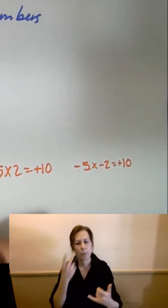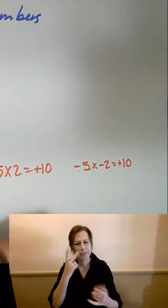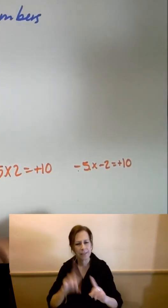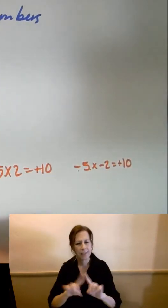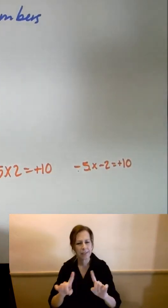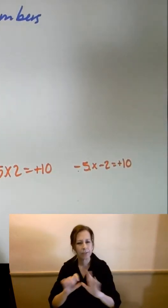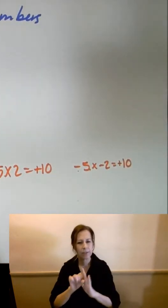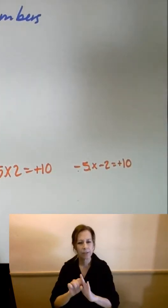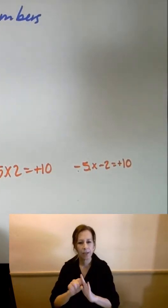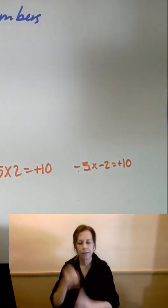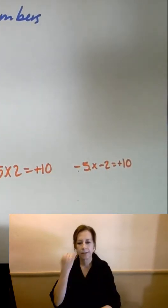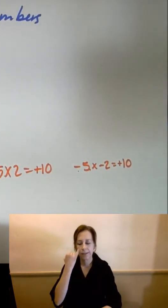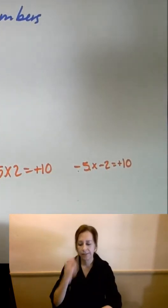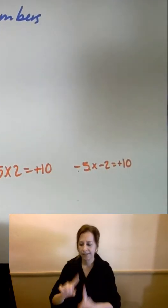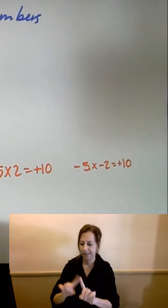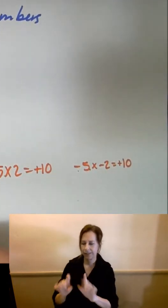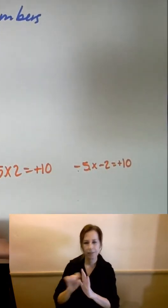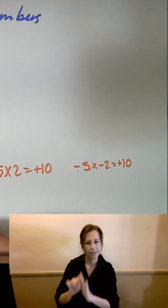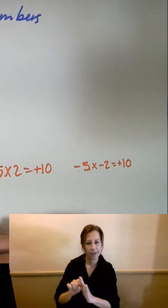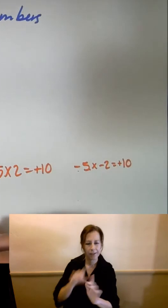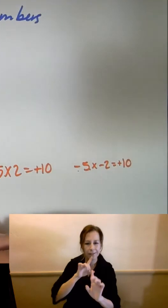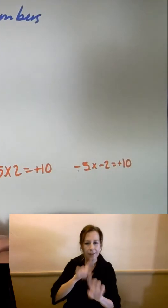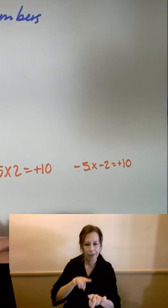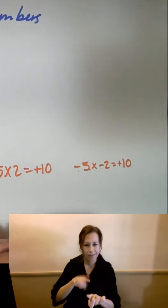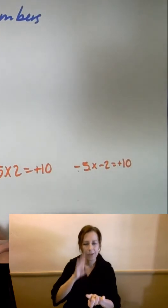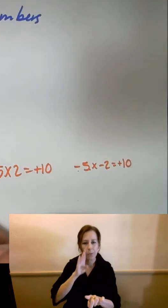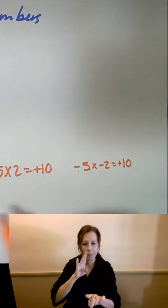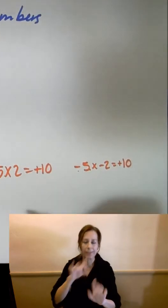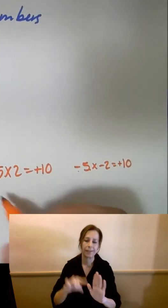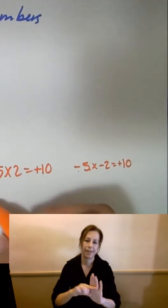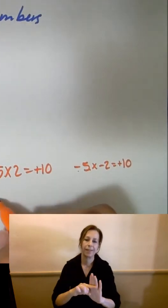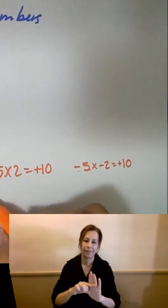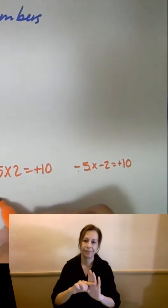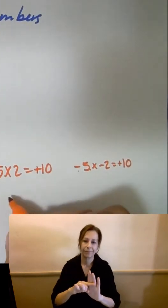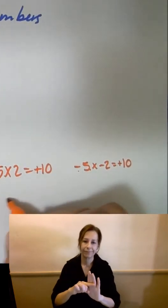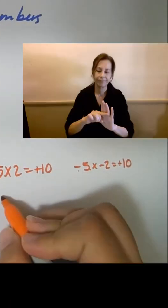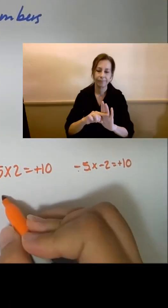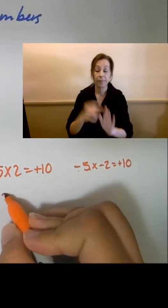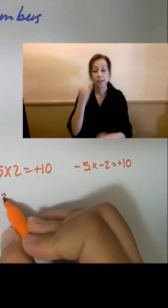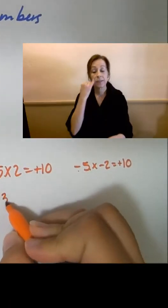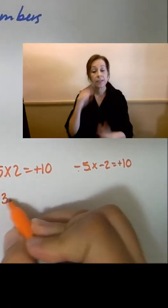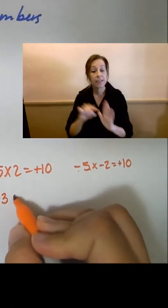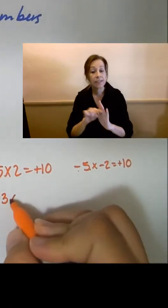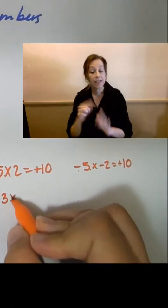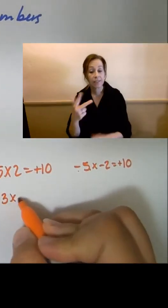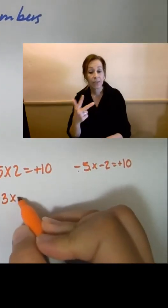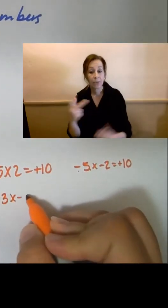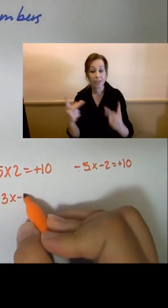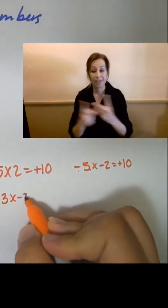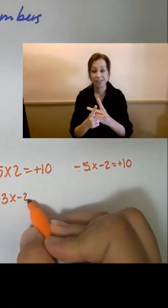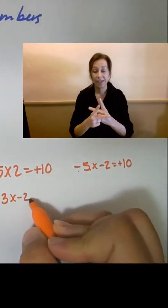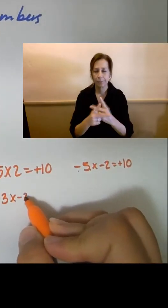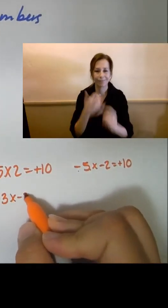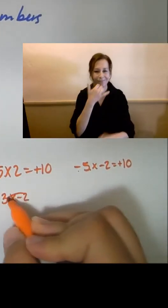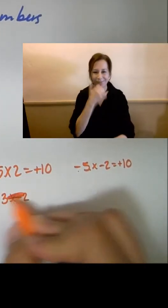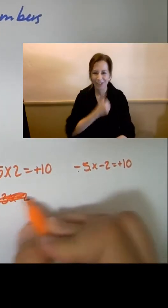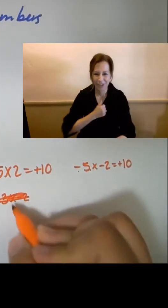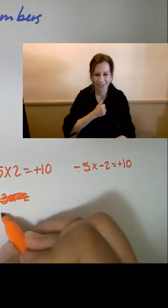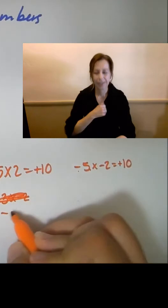look at the different signs. If they're different signs, my answer will always be negative. So if I have negative 3 times